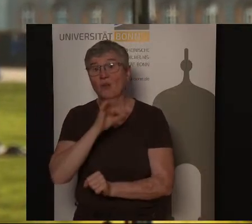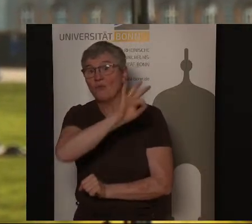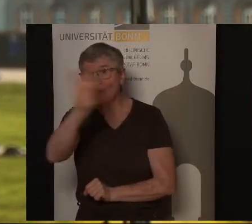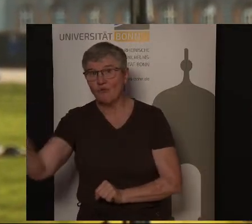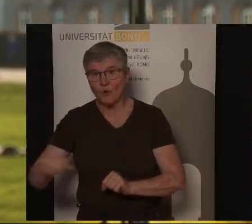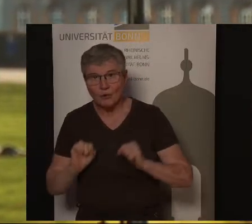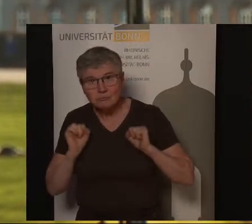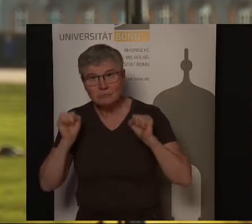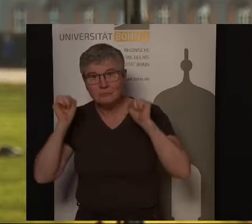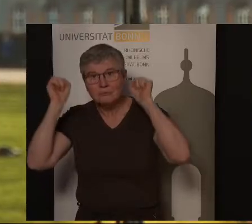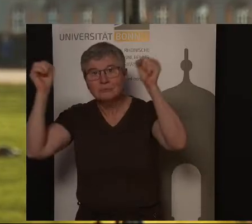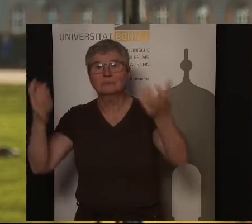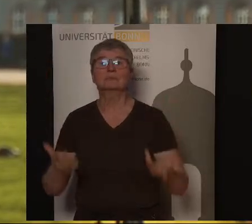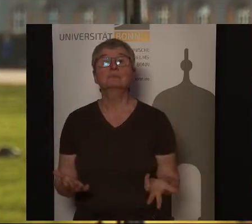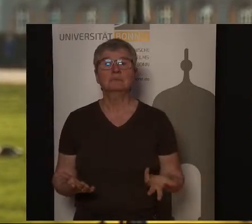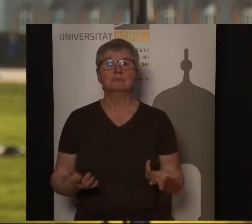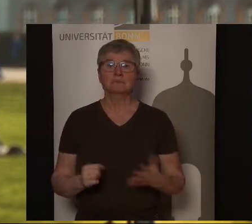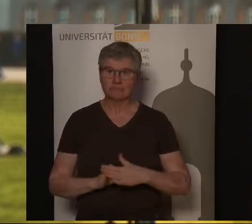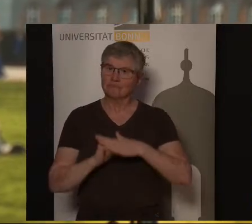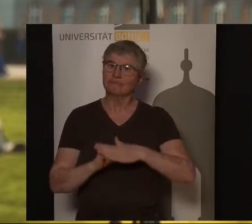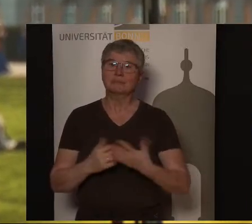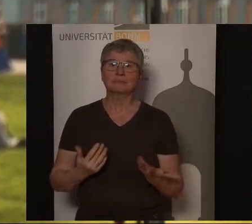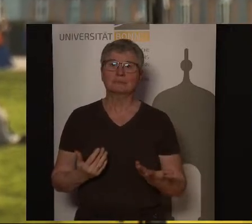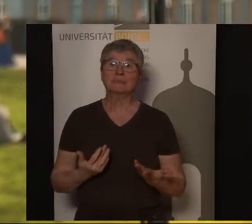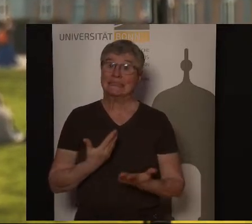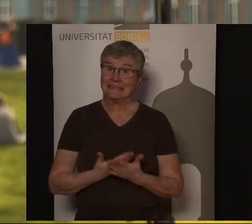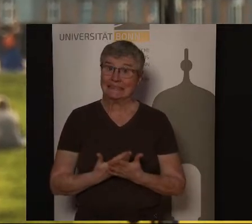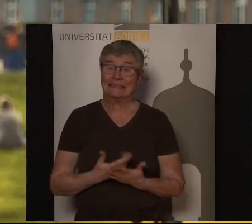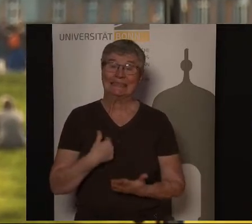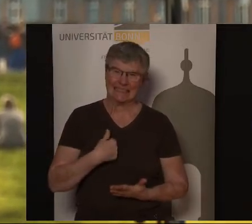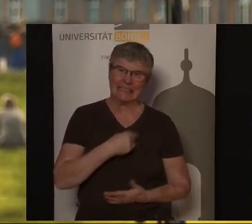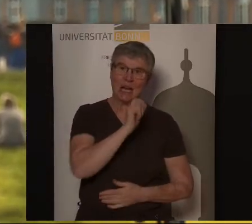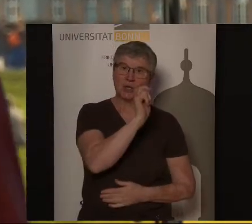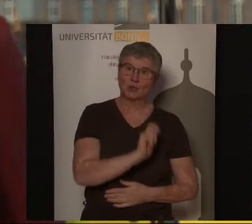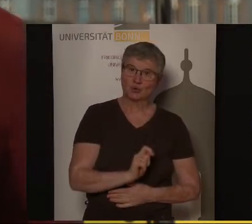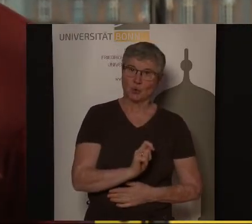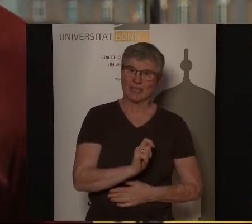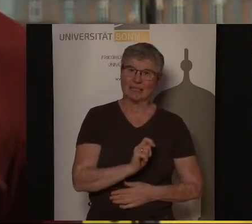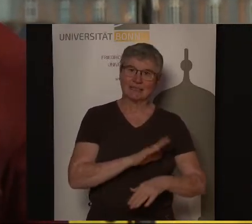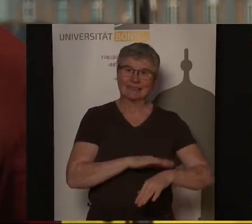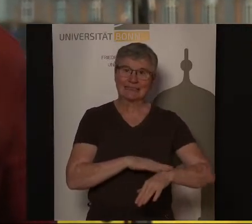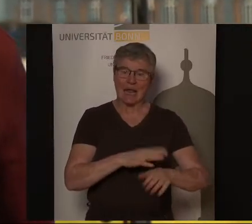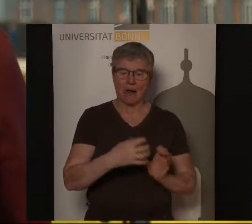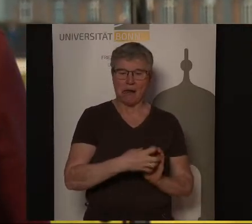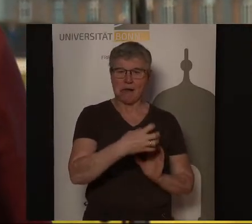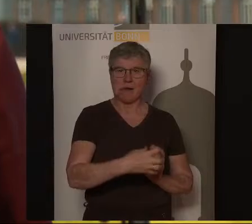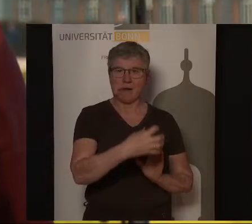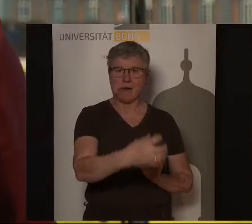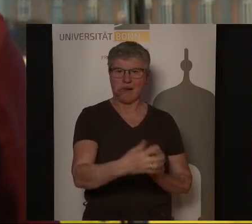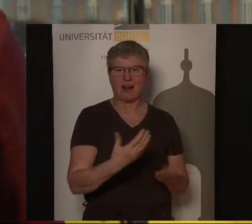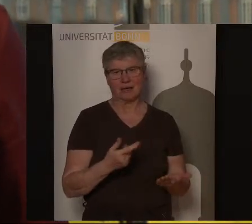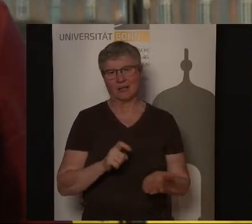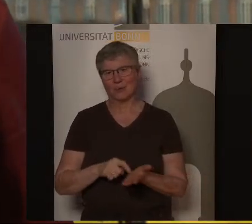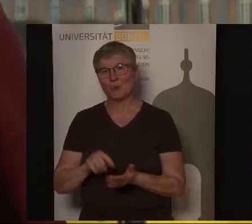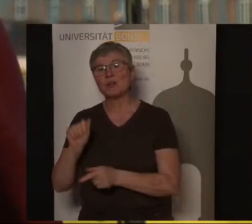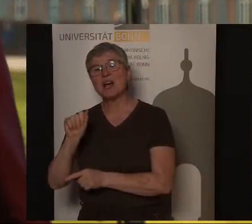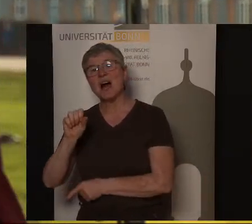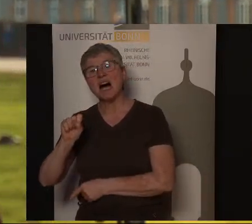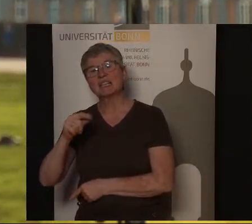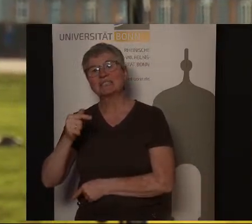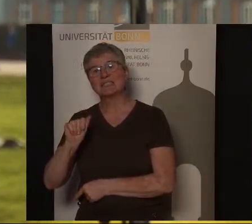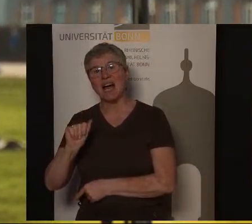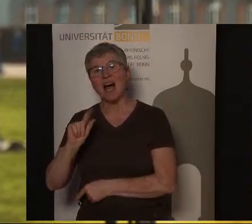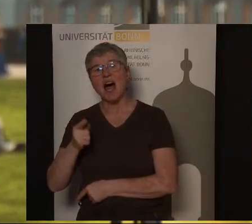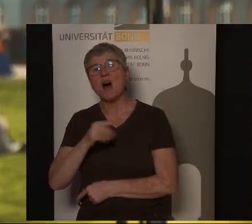on this work at the ASTA in order to fight for your cause. So I did maybe a little bit less of